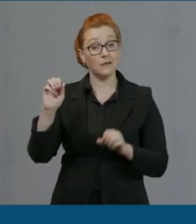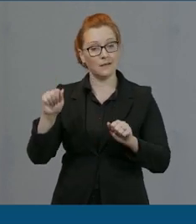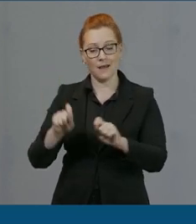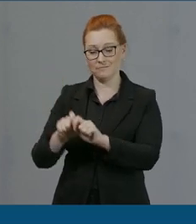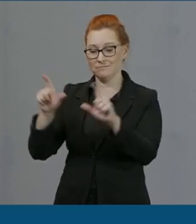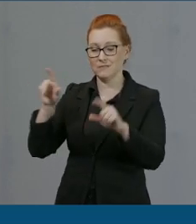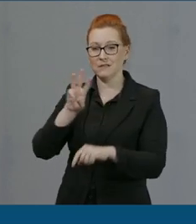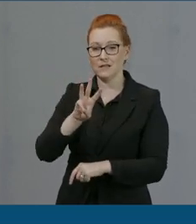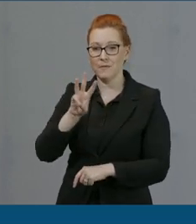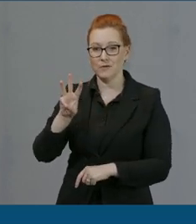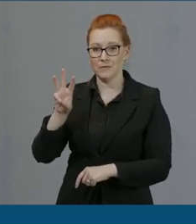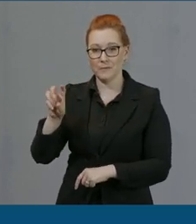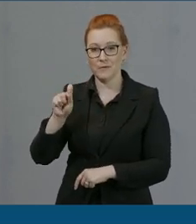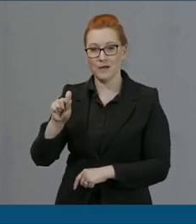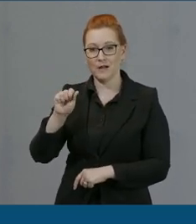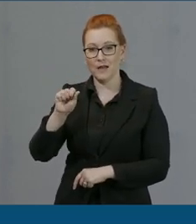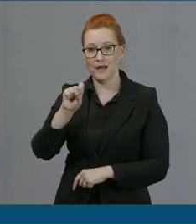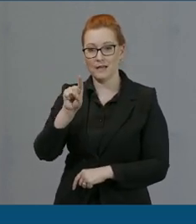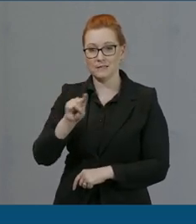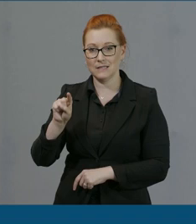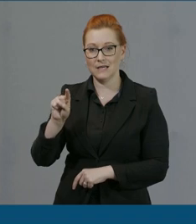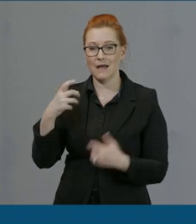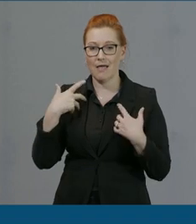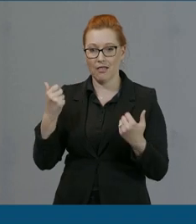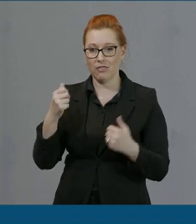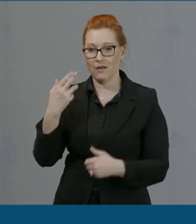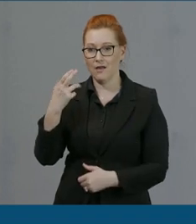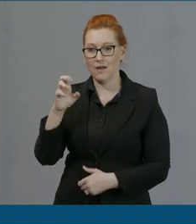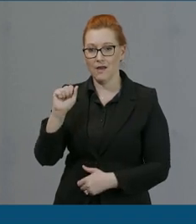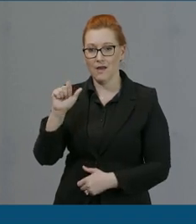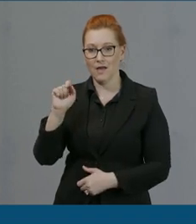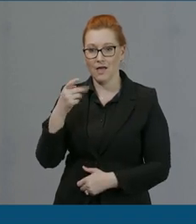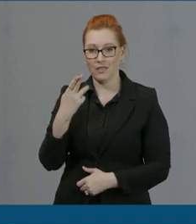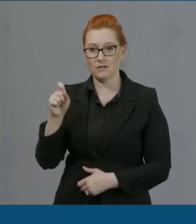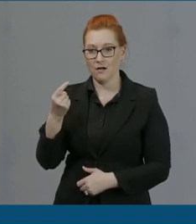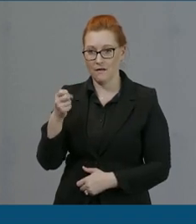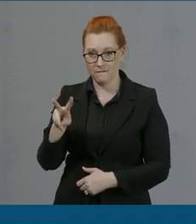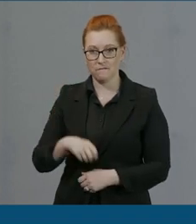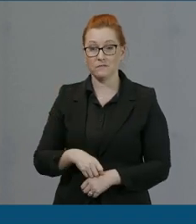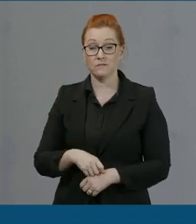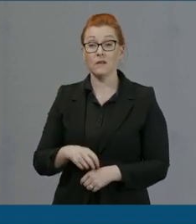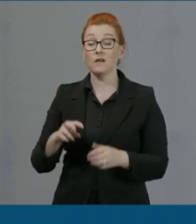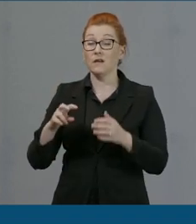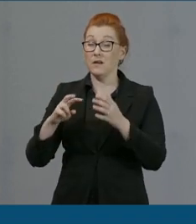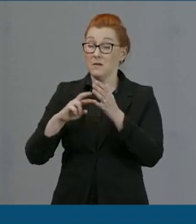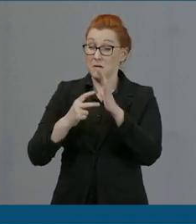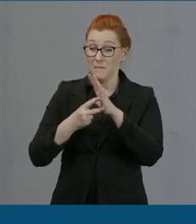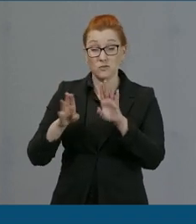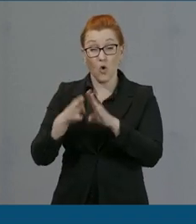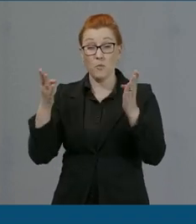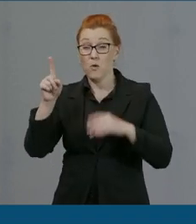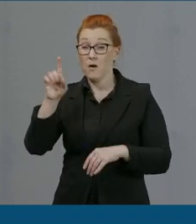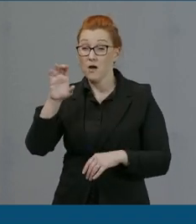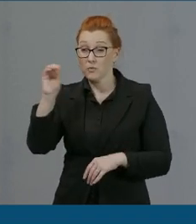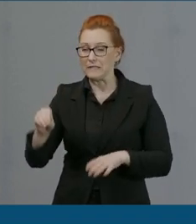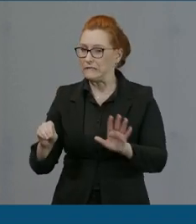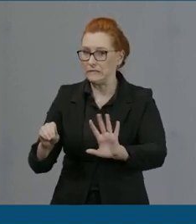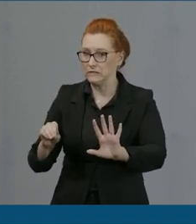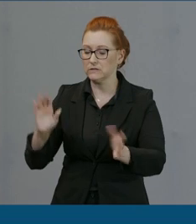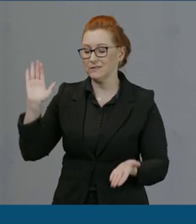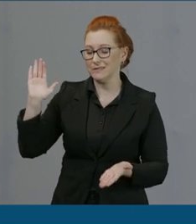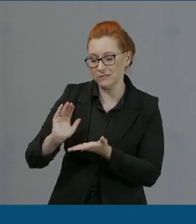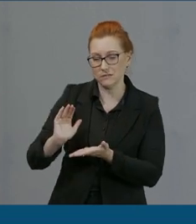There will be reduced capacity and occupancy, enhanced sanitation protocols,